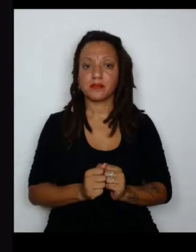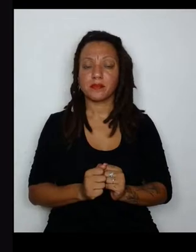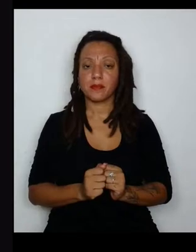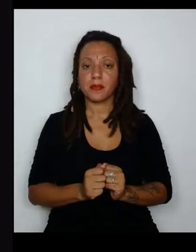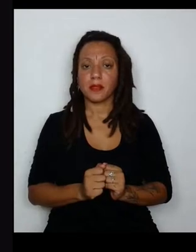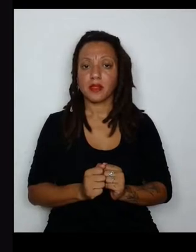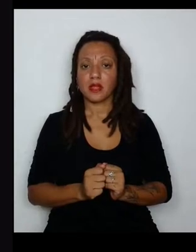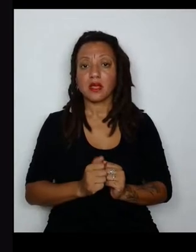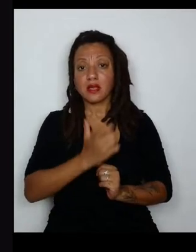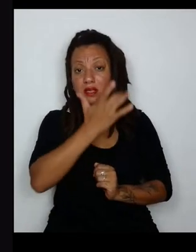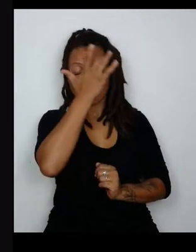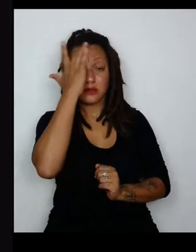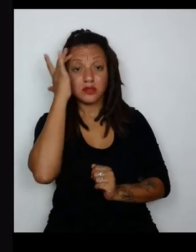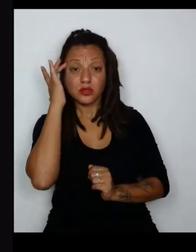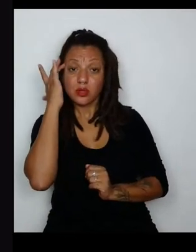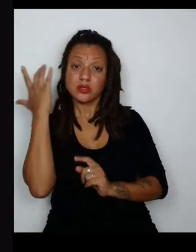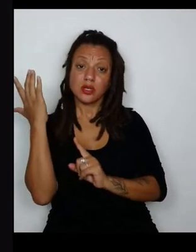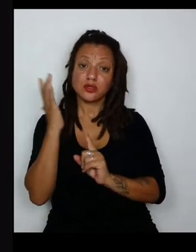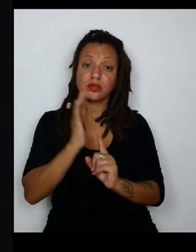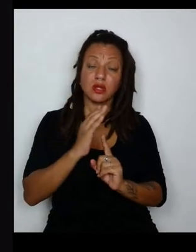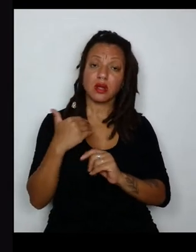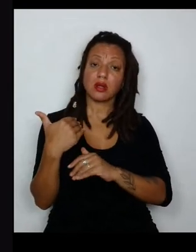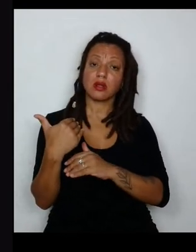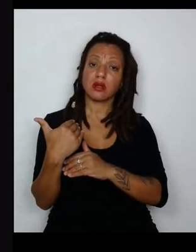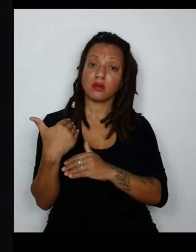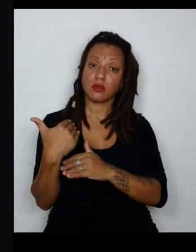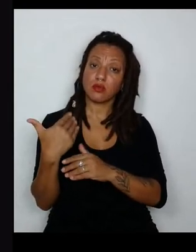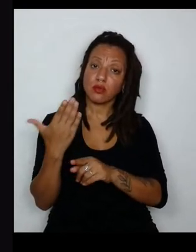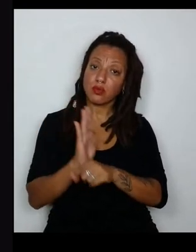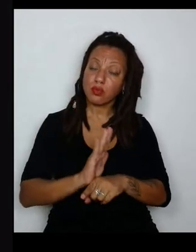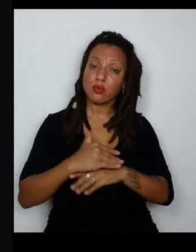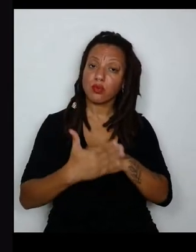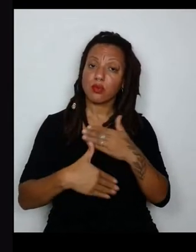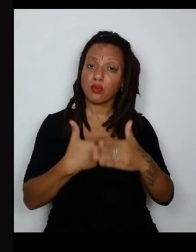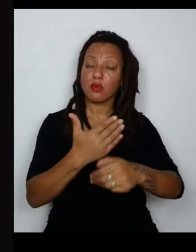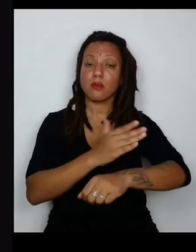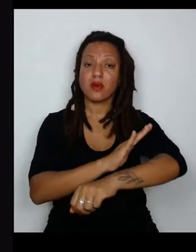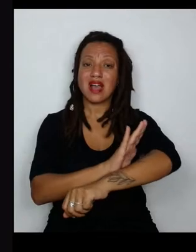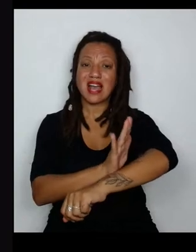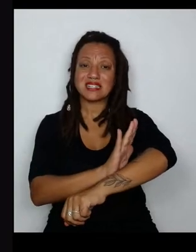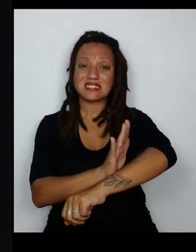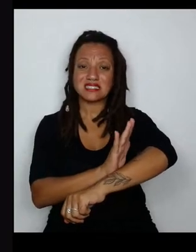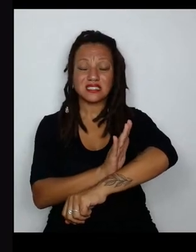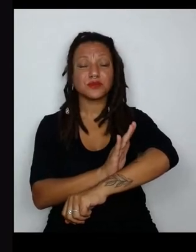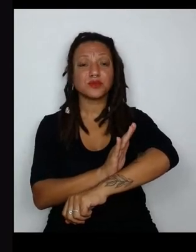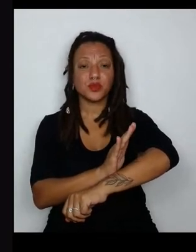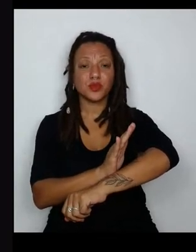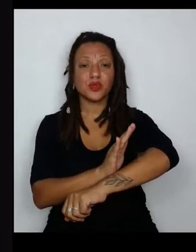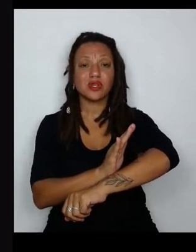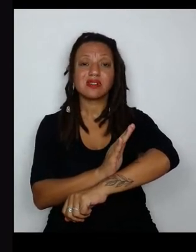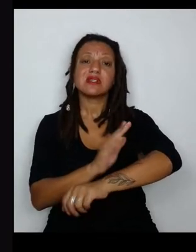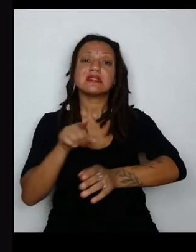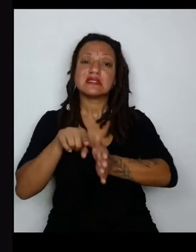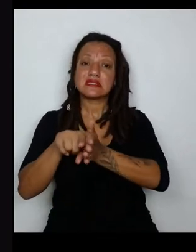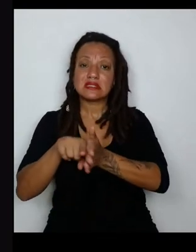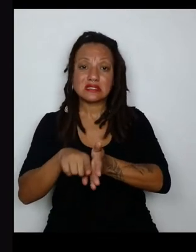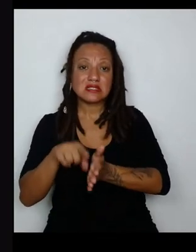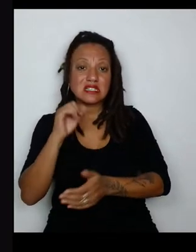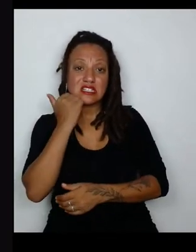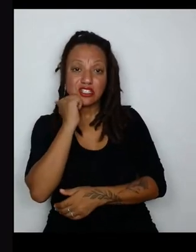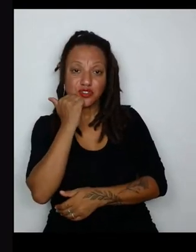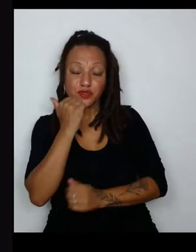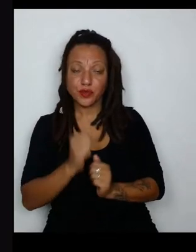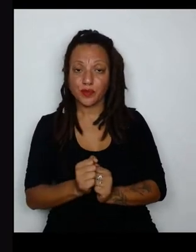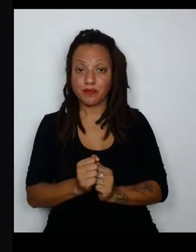of so-called scientific racism european philosophers and sevens in